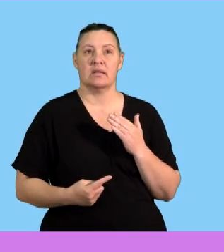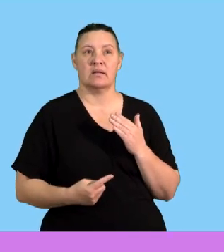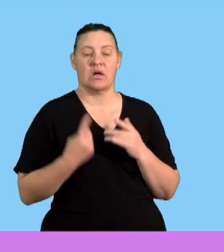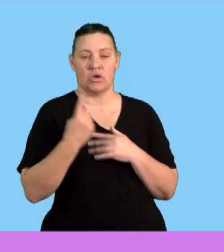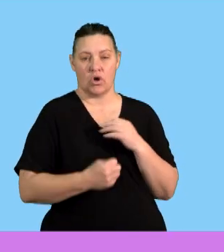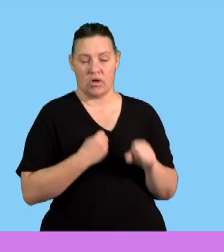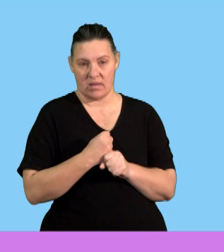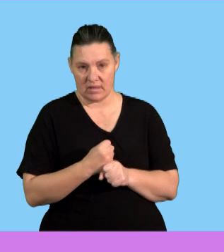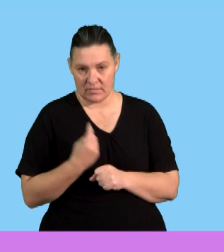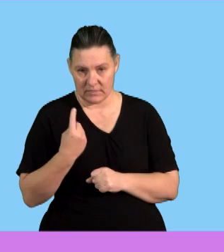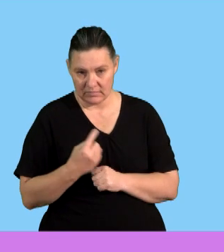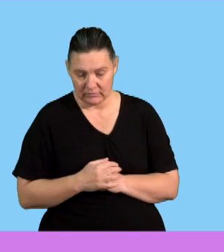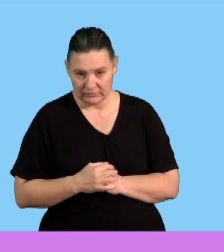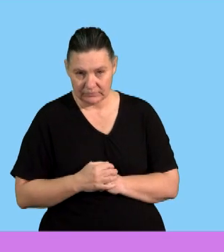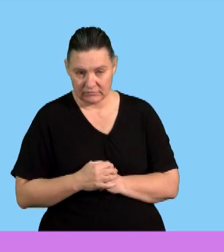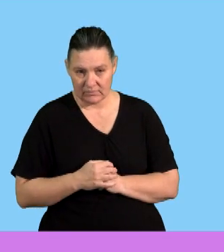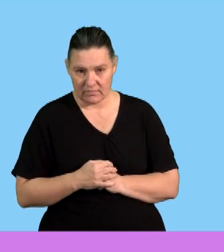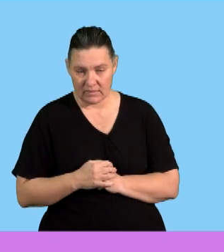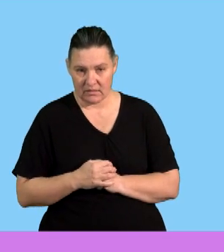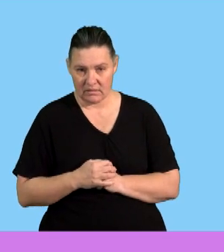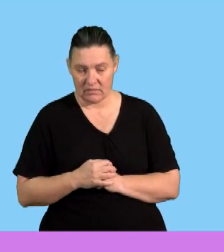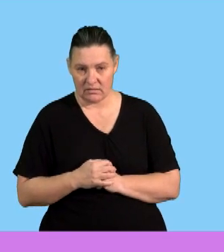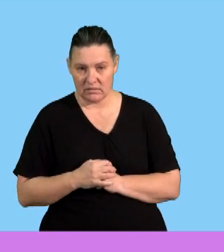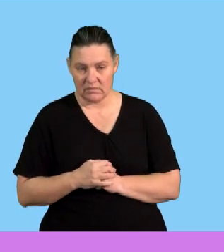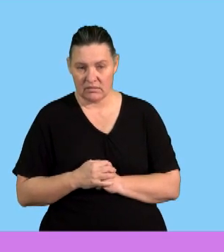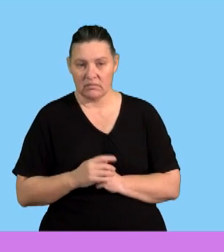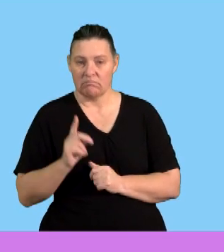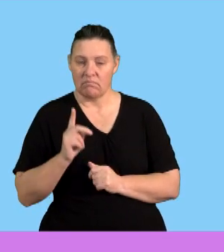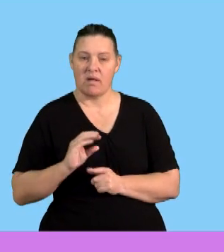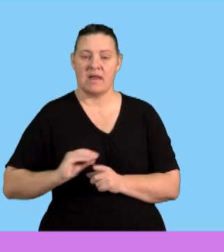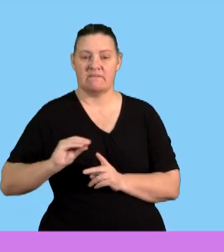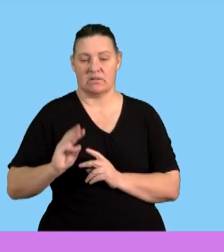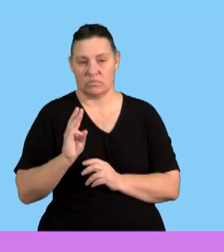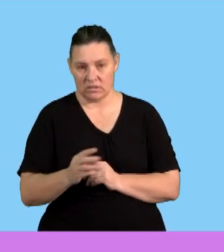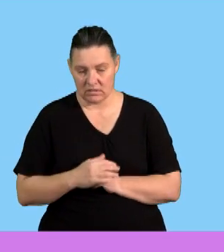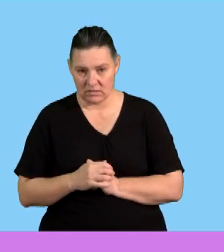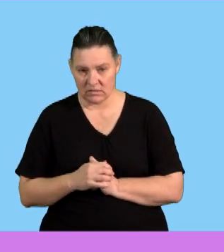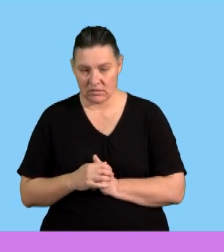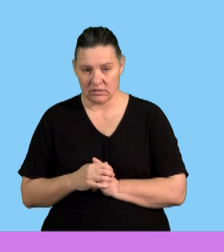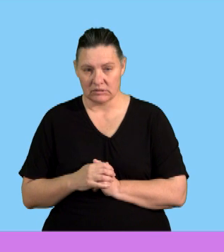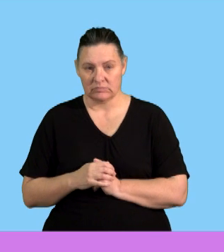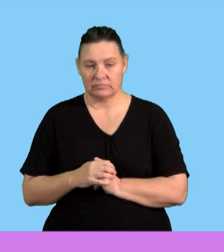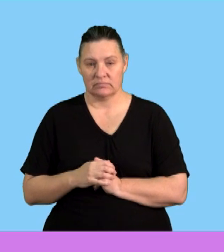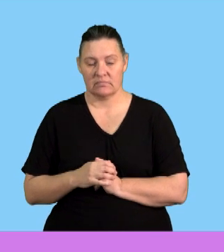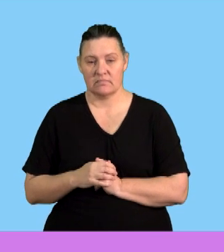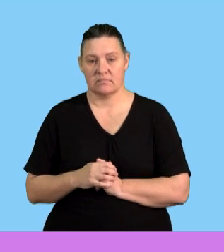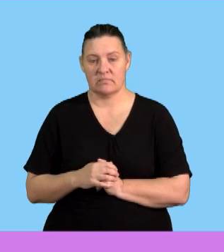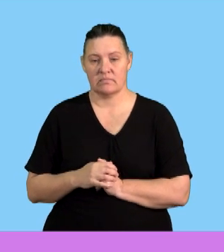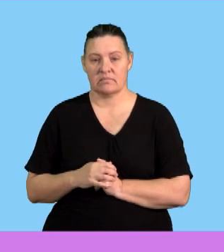for 1 year that he is going to invest.